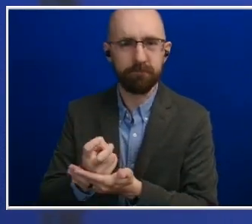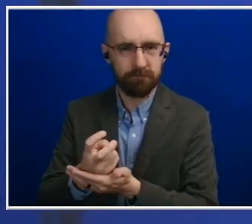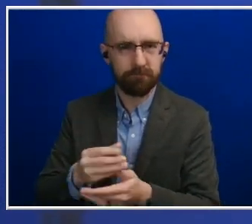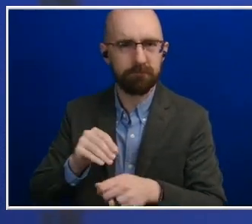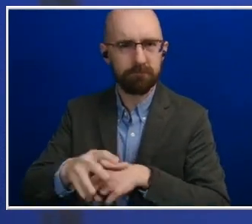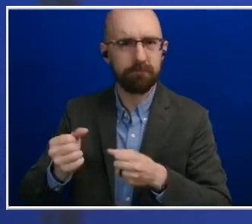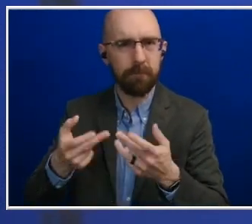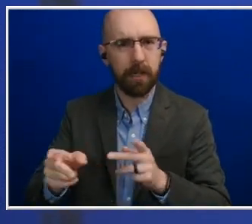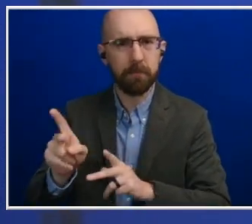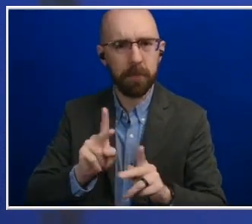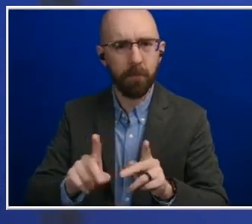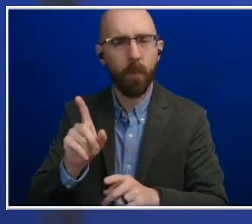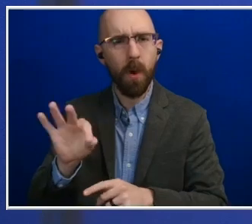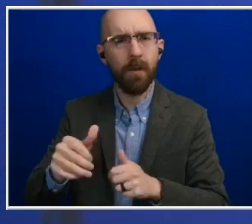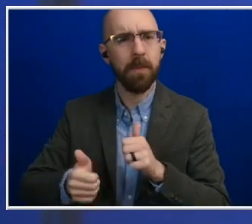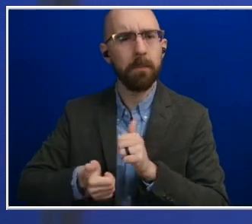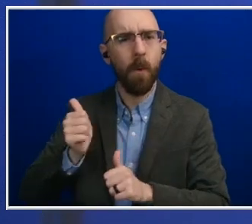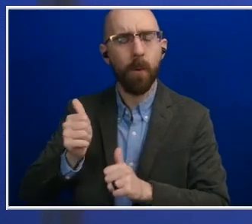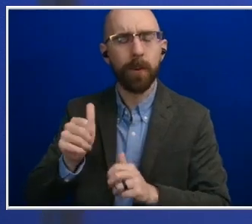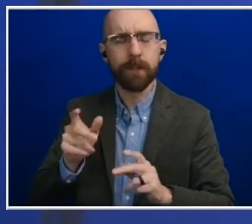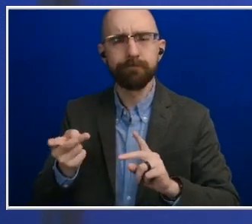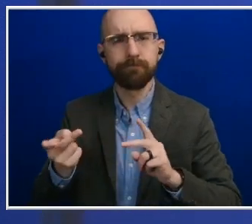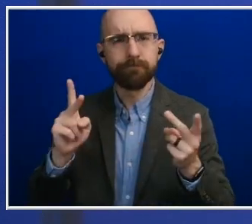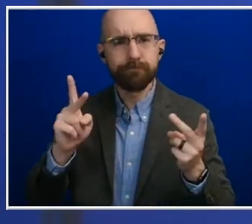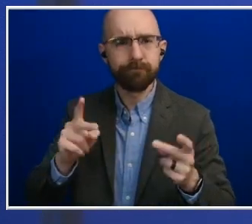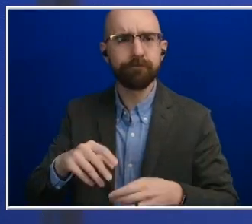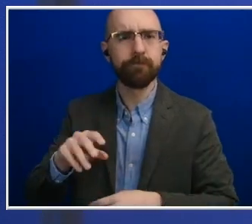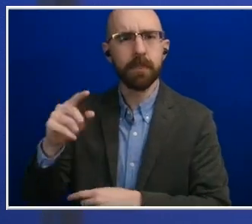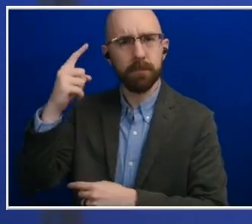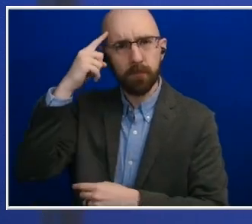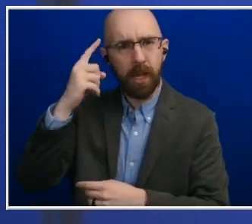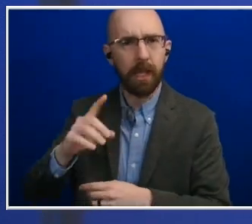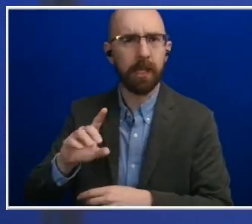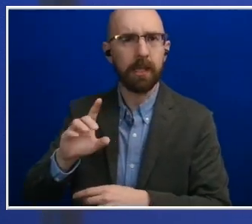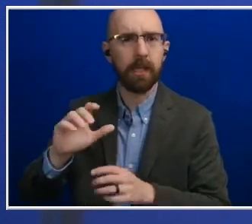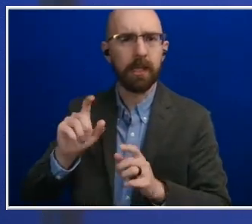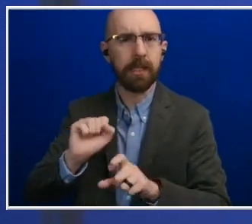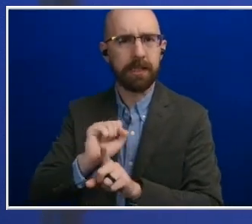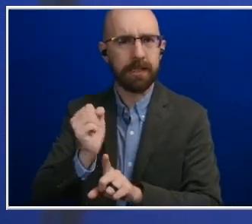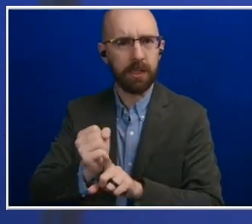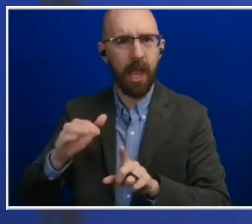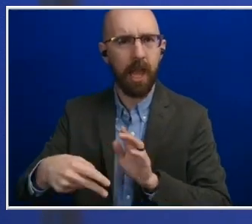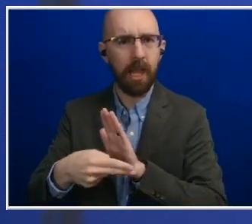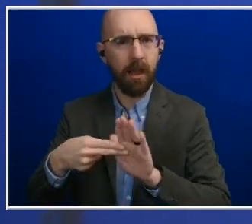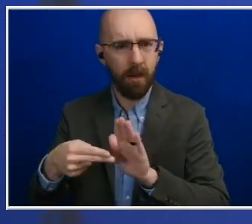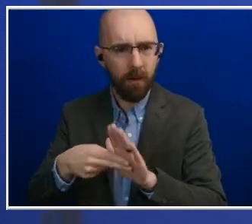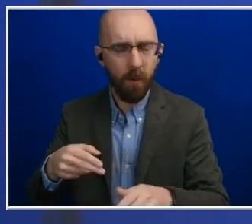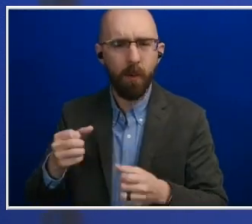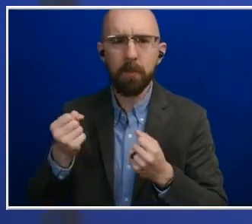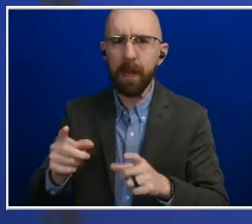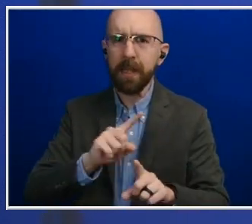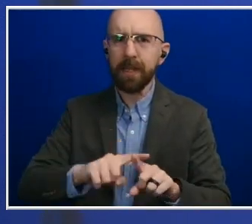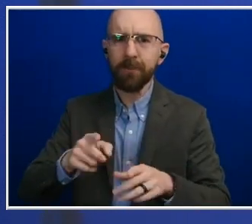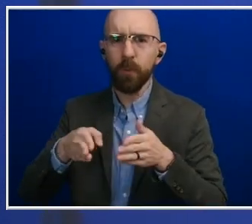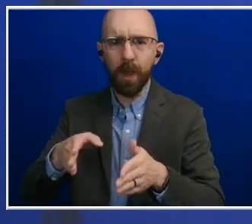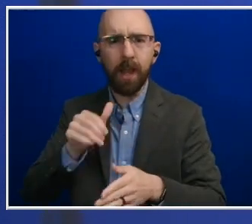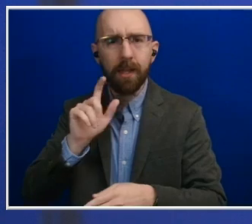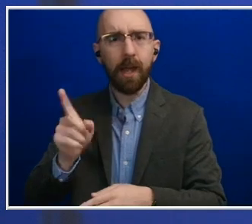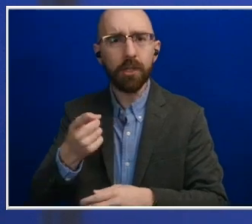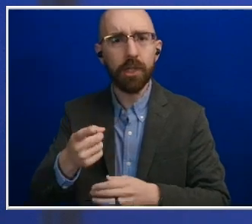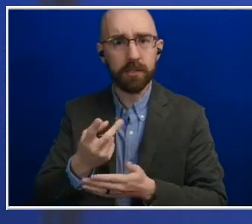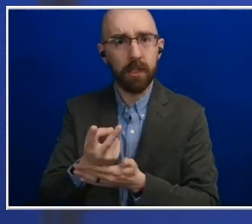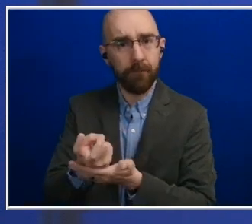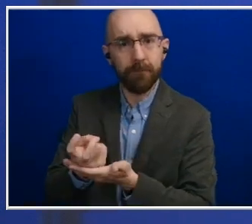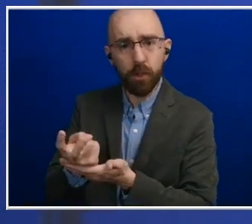most misdiagnosed neurological conditions. Seizures can take many different forms, not just the dramatic convulsions that we